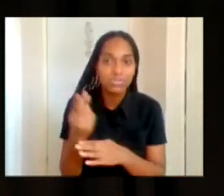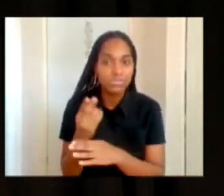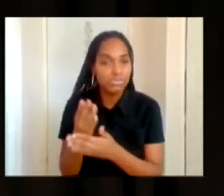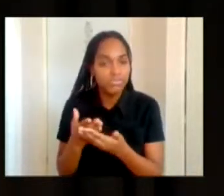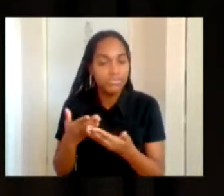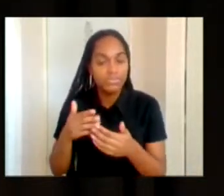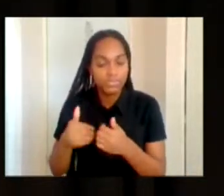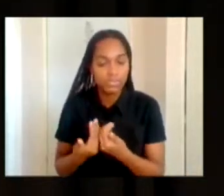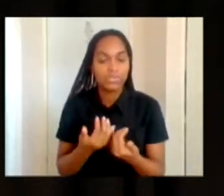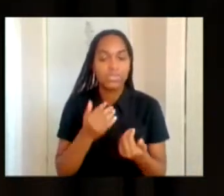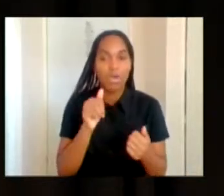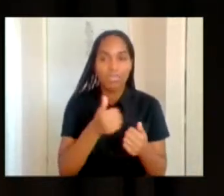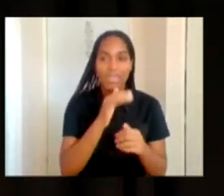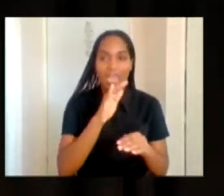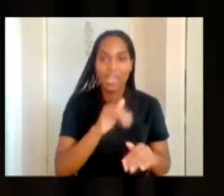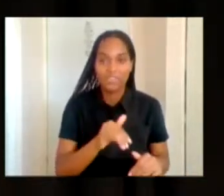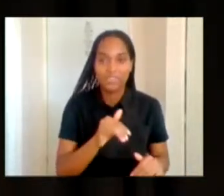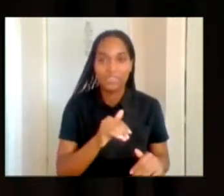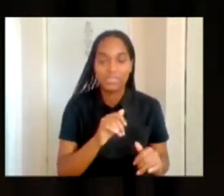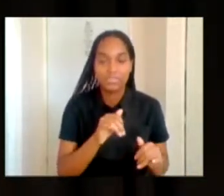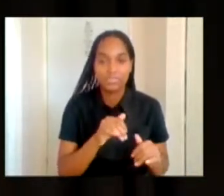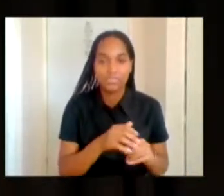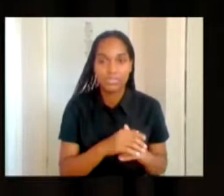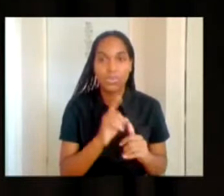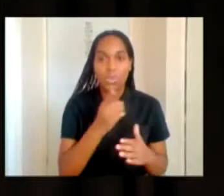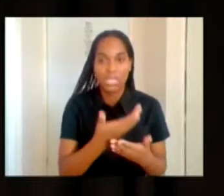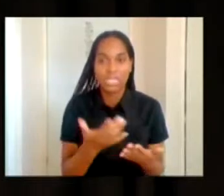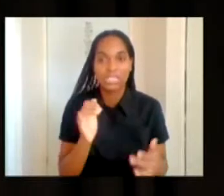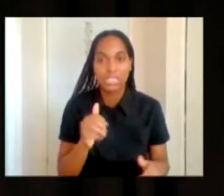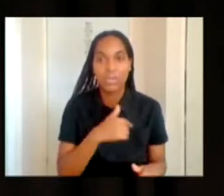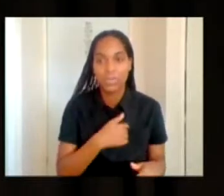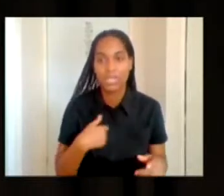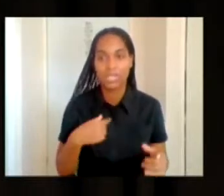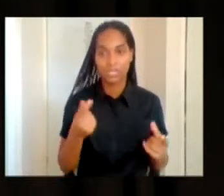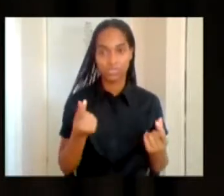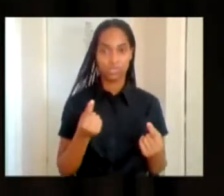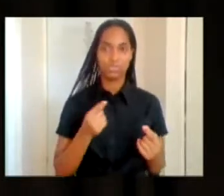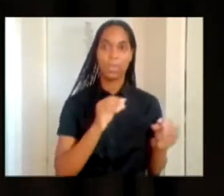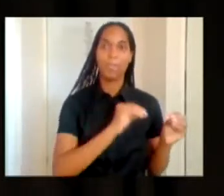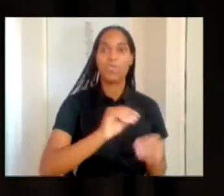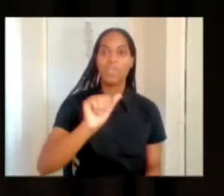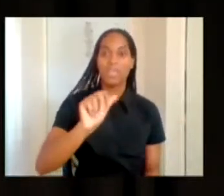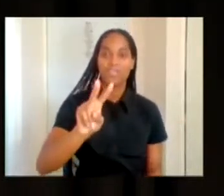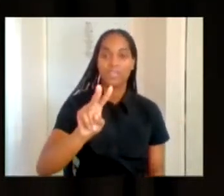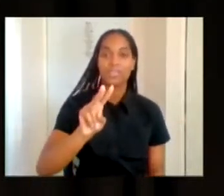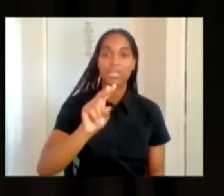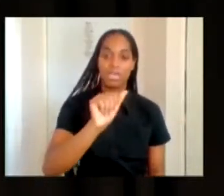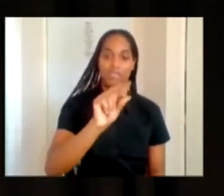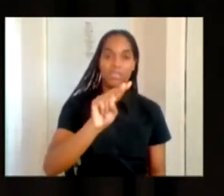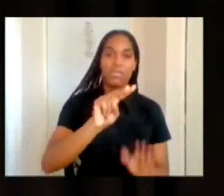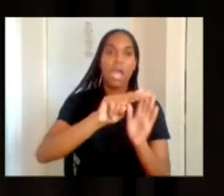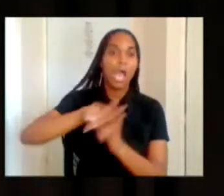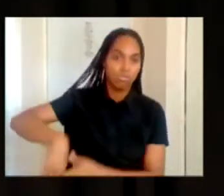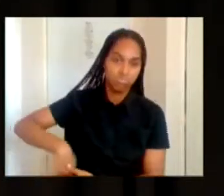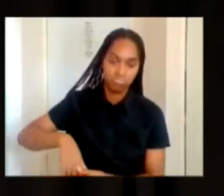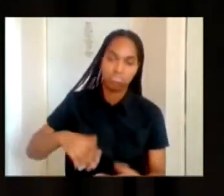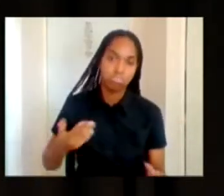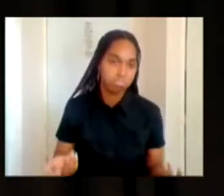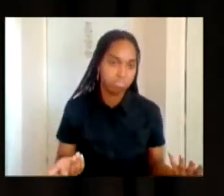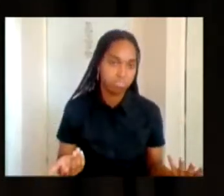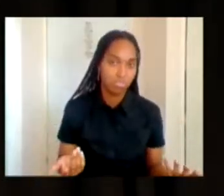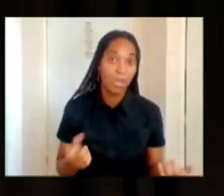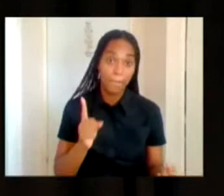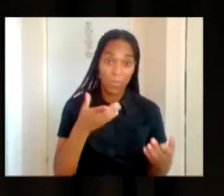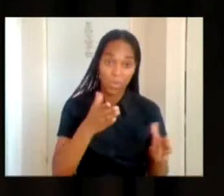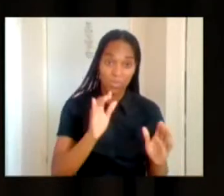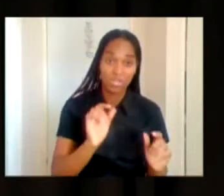through. So one of the things we can do is move AV or audio video out of the way. But one of the ways to do